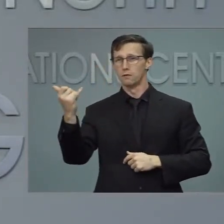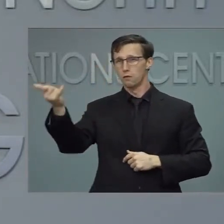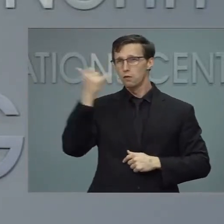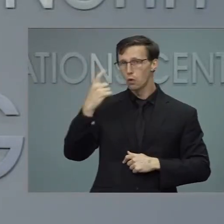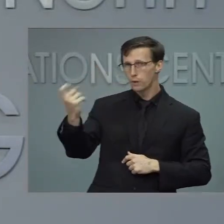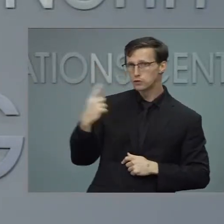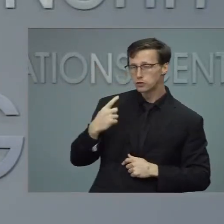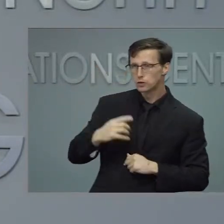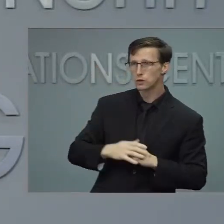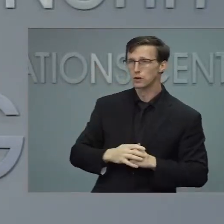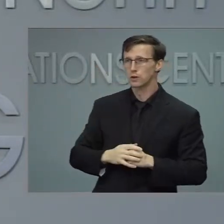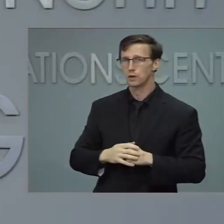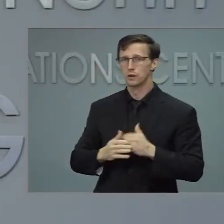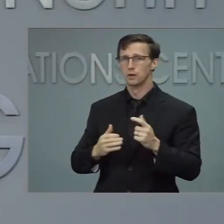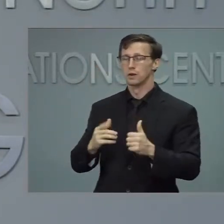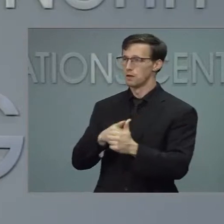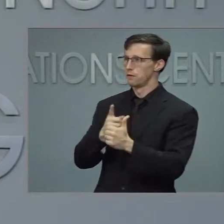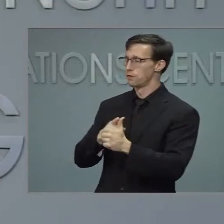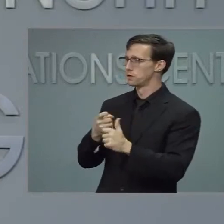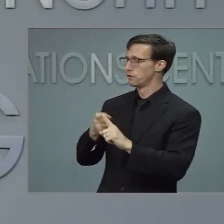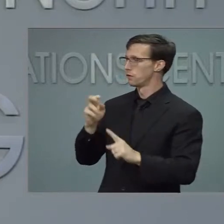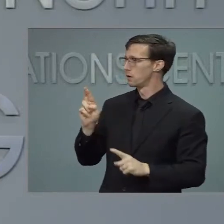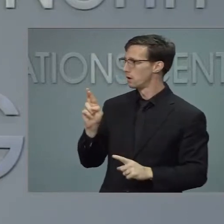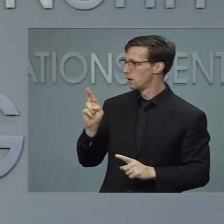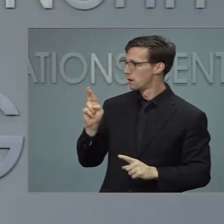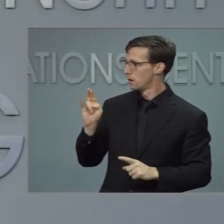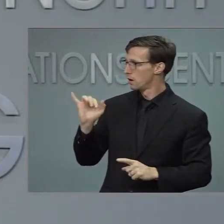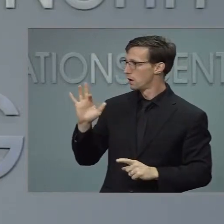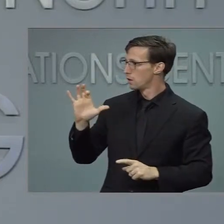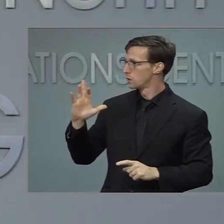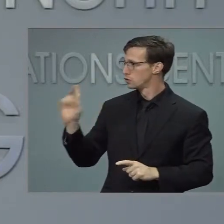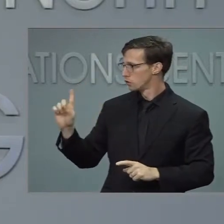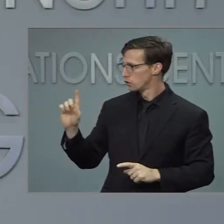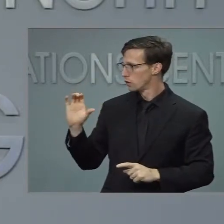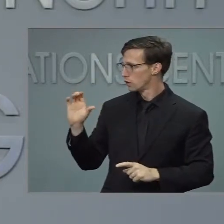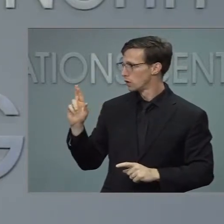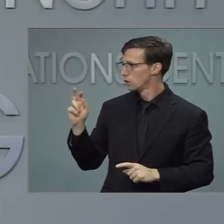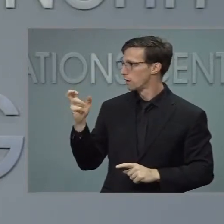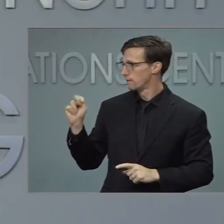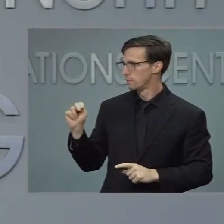Our first question is from Richard Craver with the Winston-Salem Journal.